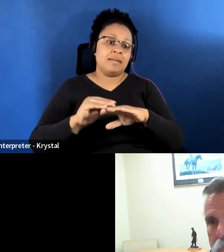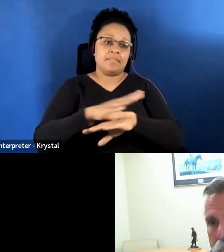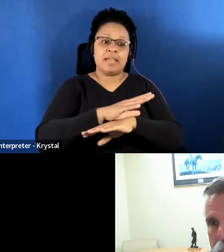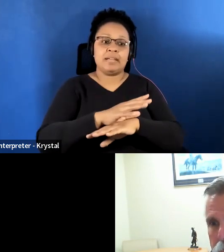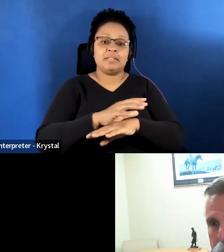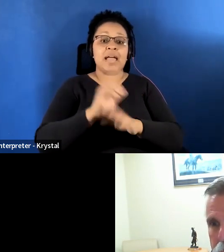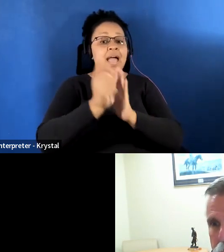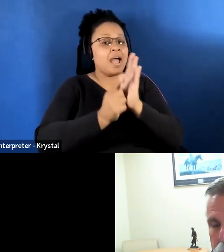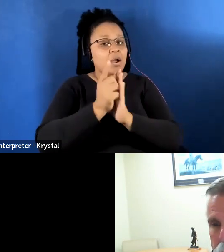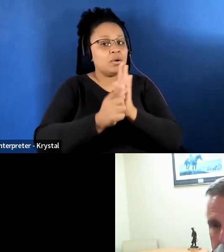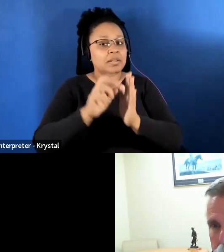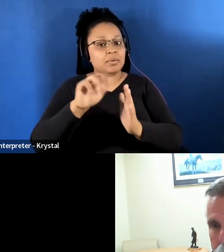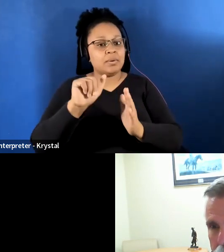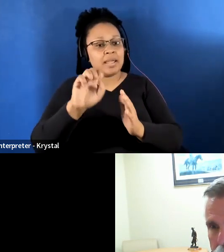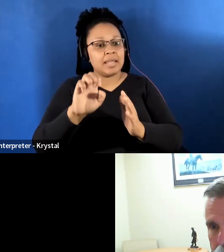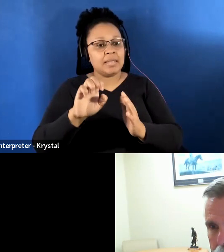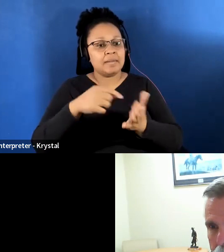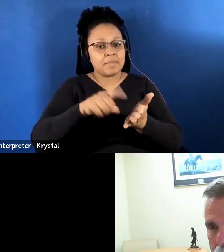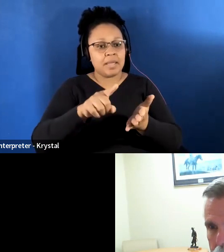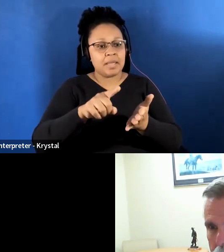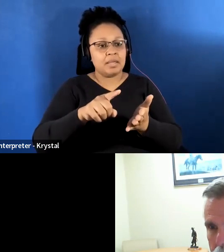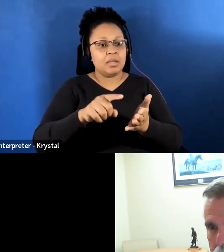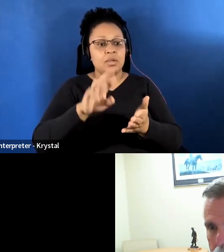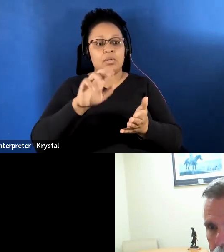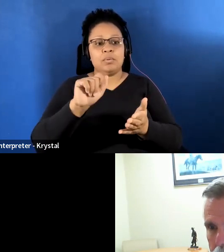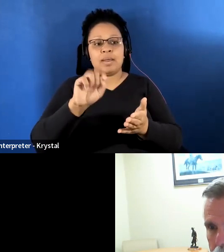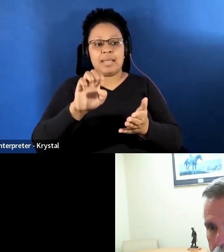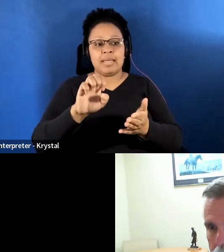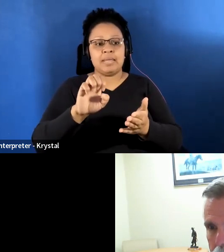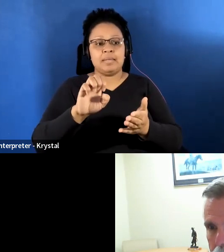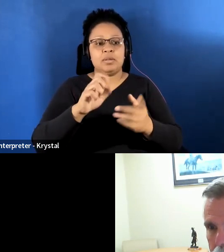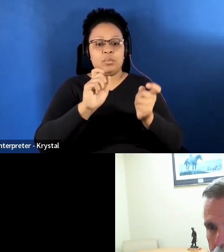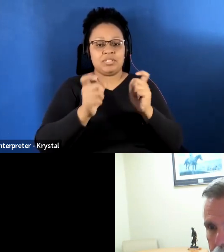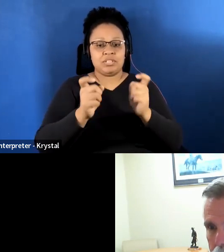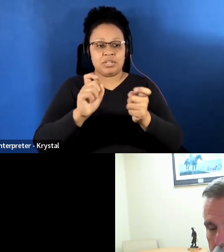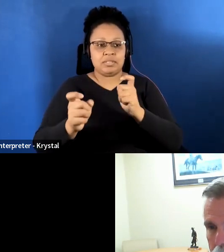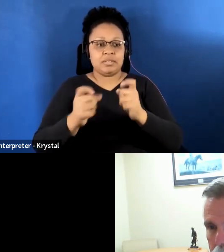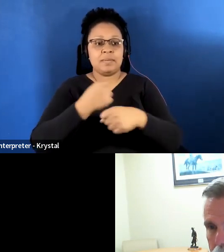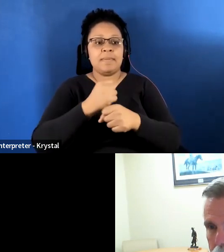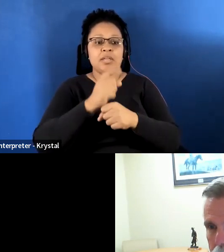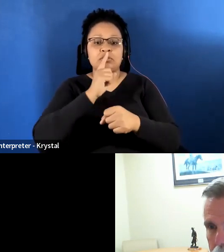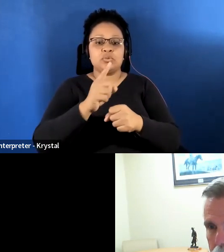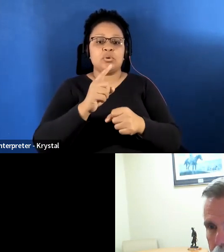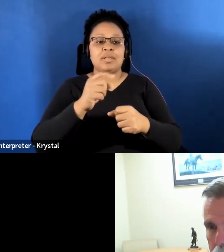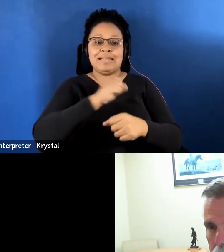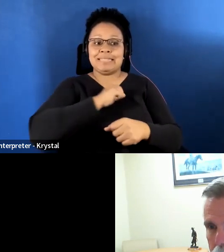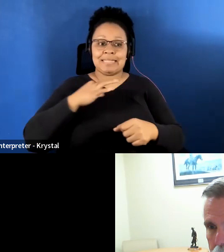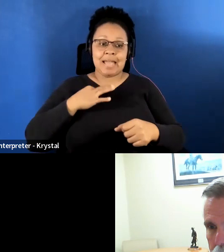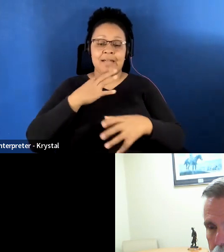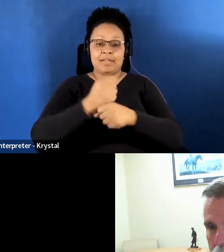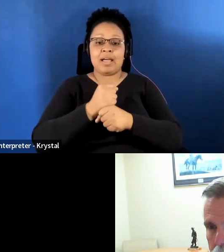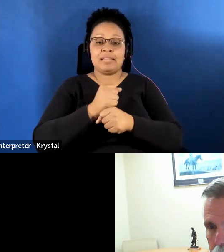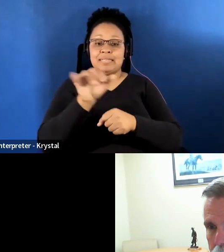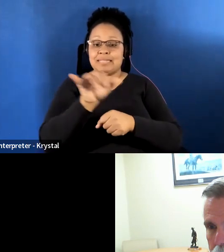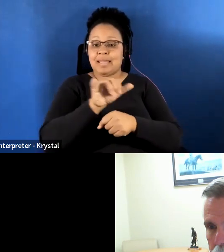of pay, as the rates were adjusted to ensure staff was still earning the same. That is